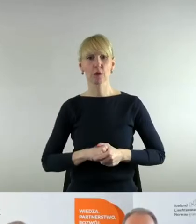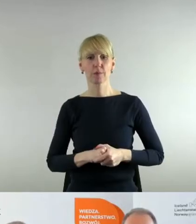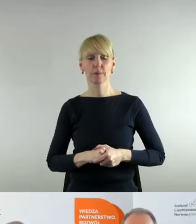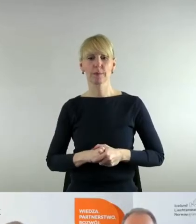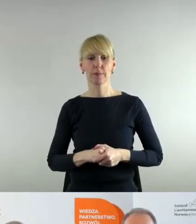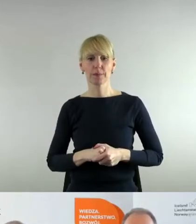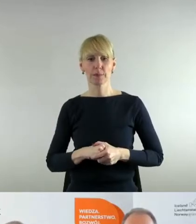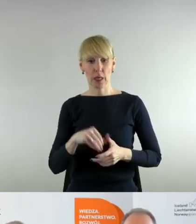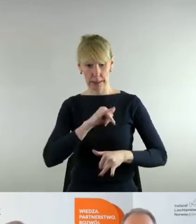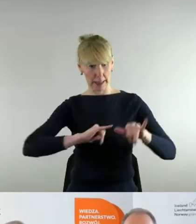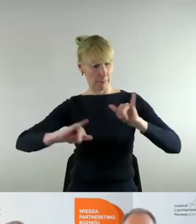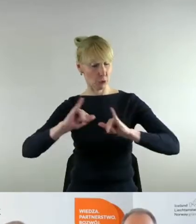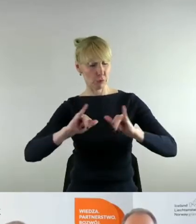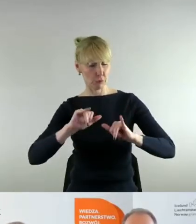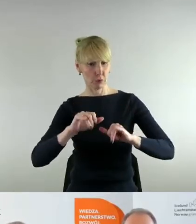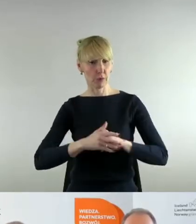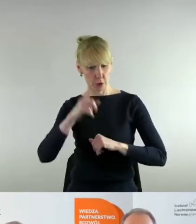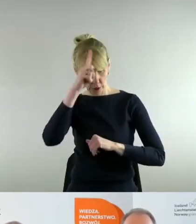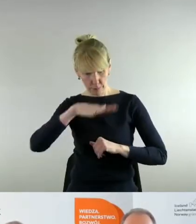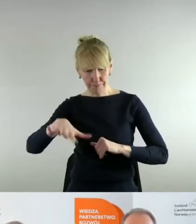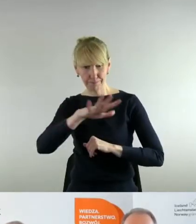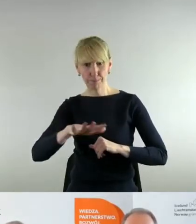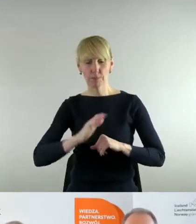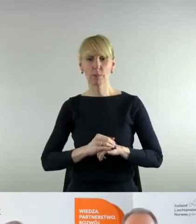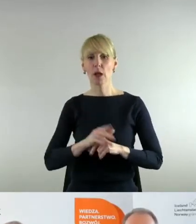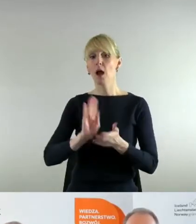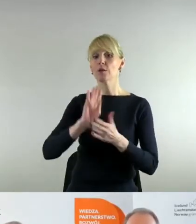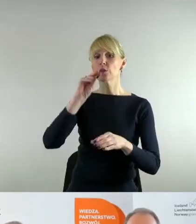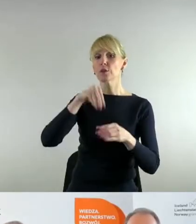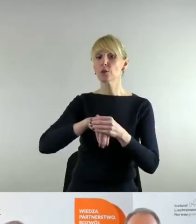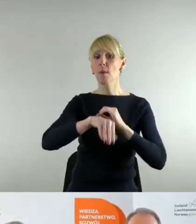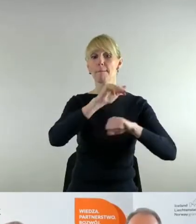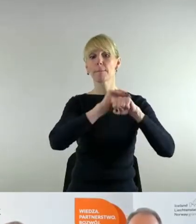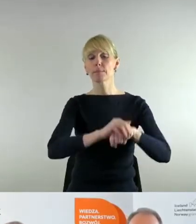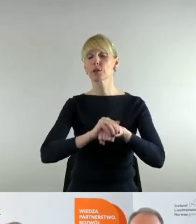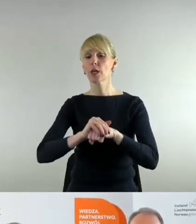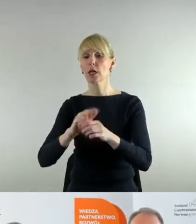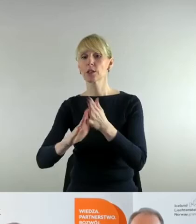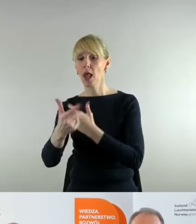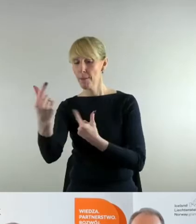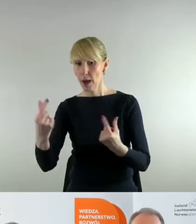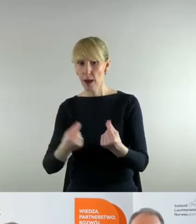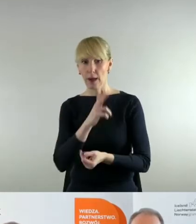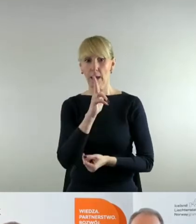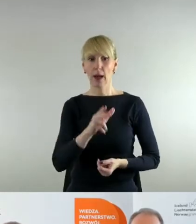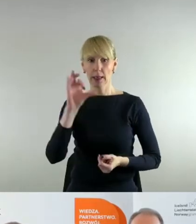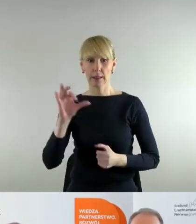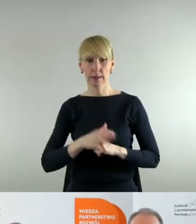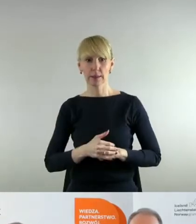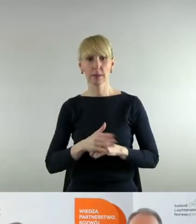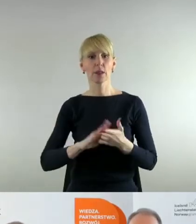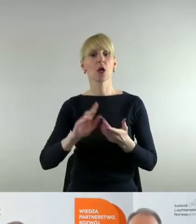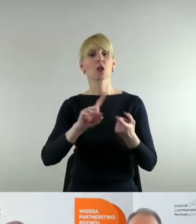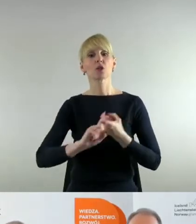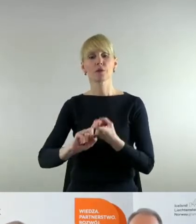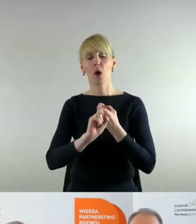supporting the development of local governments, local communities. And in this development, we have always been accompanied by our partners from Norway,